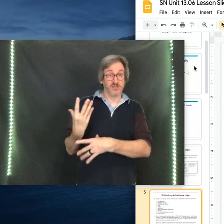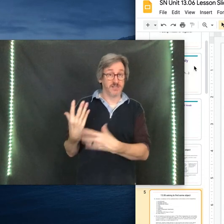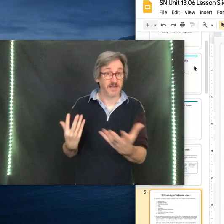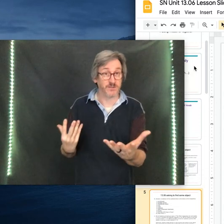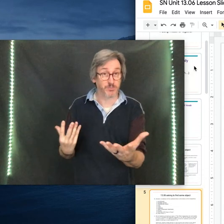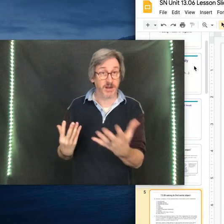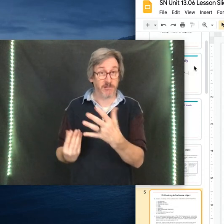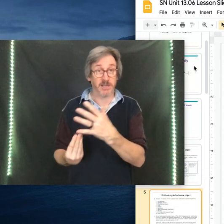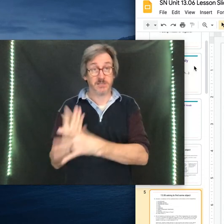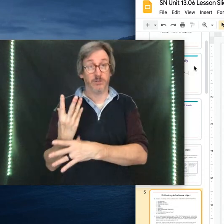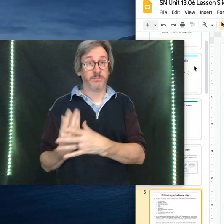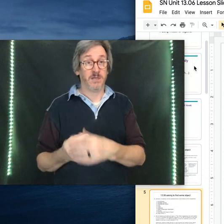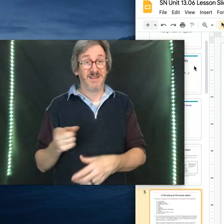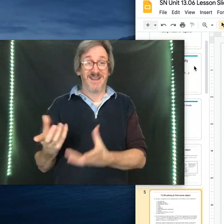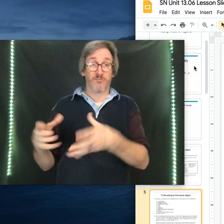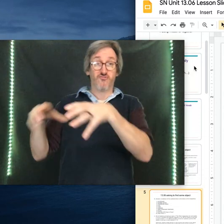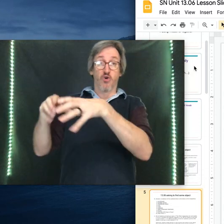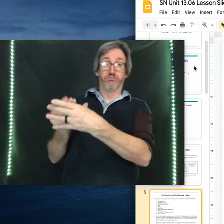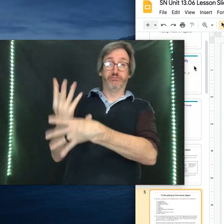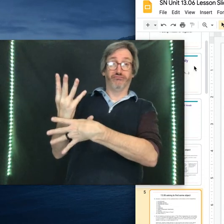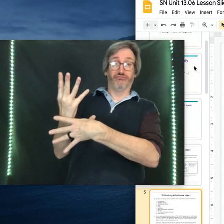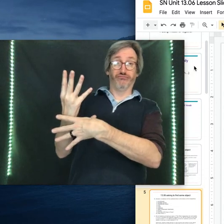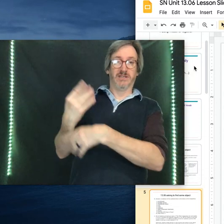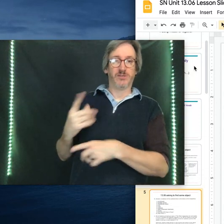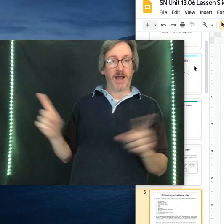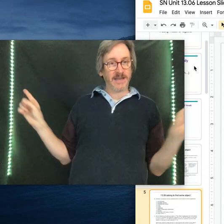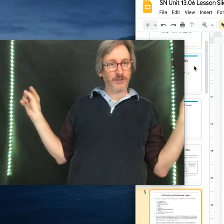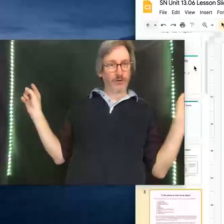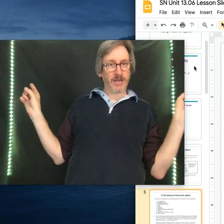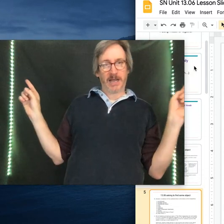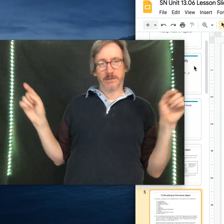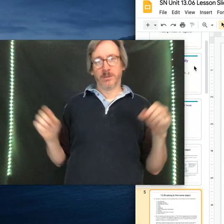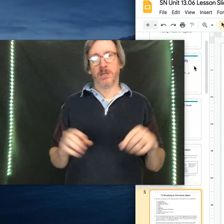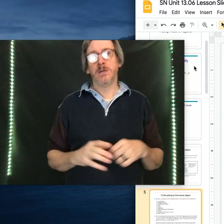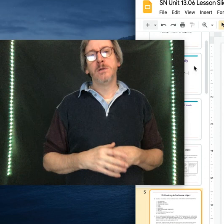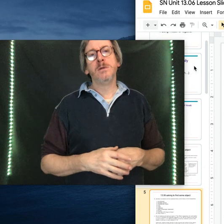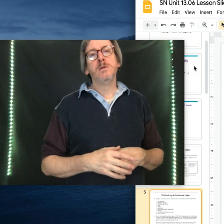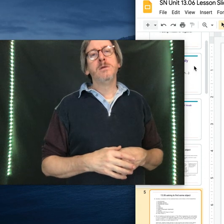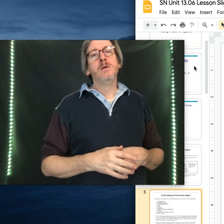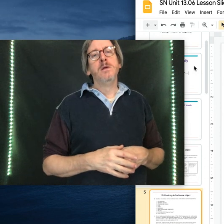it's also the sign for spring, right? So that's why I did the green